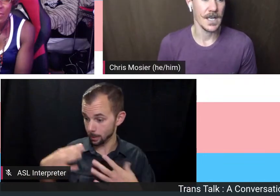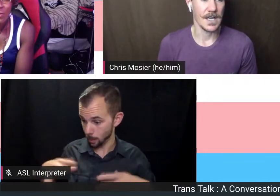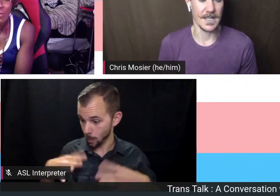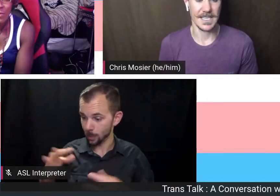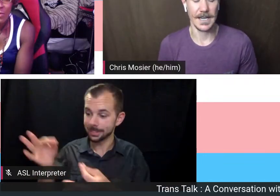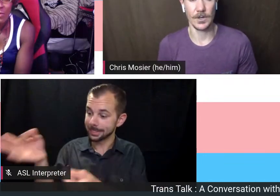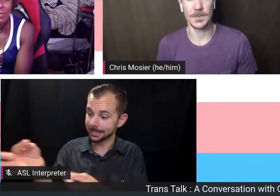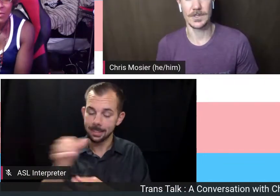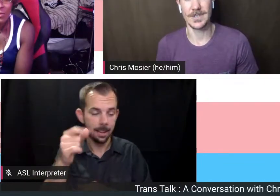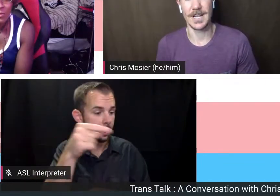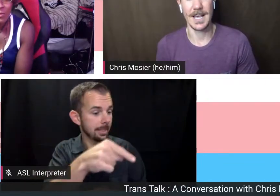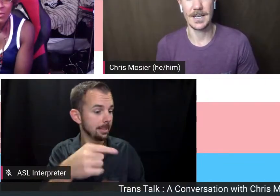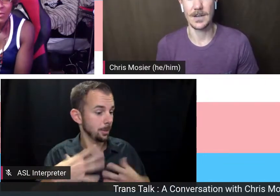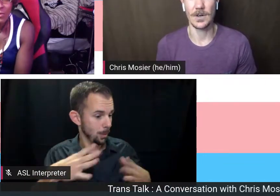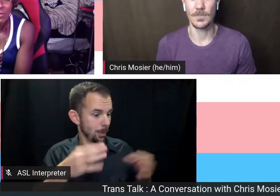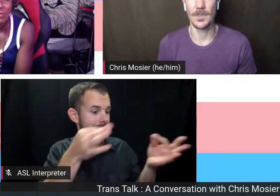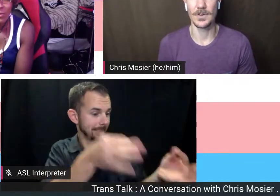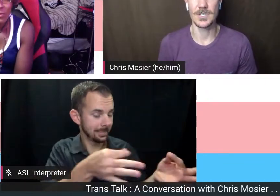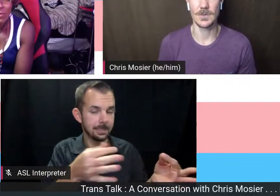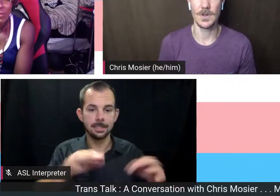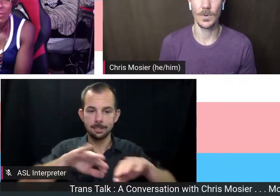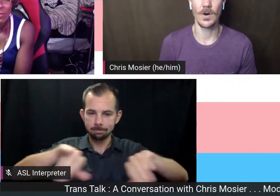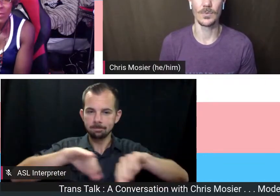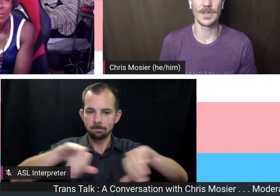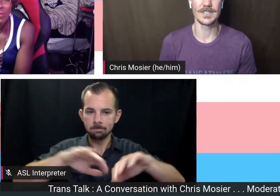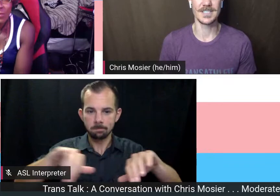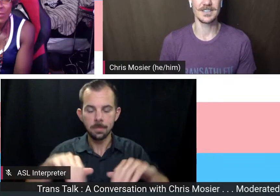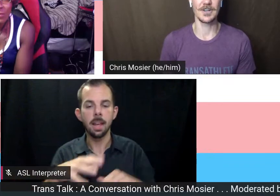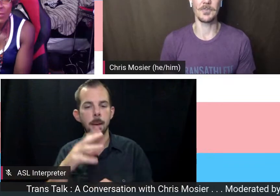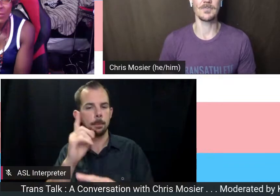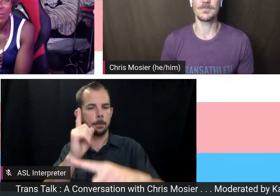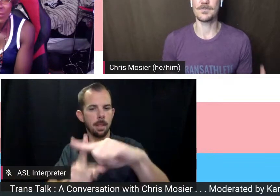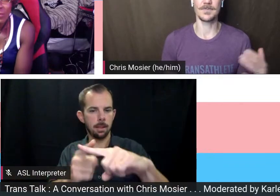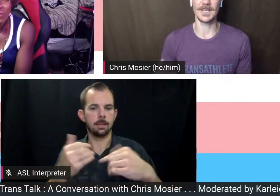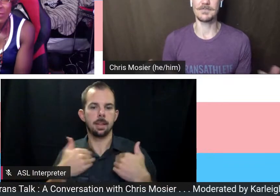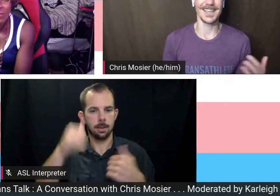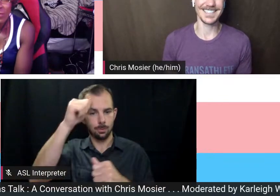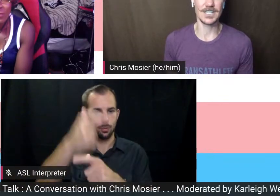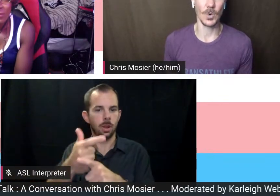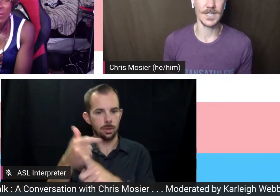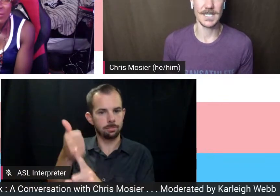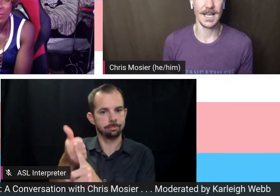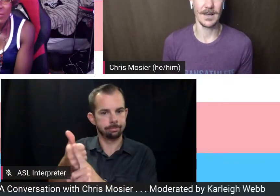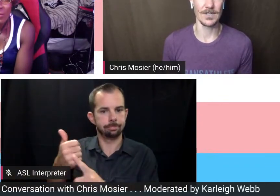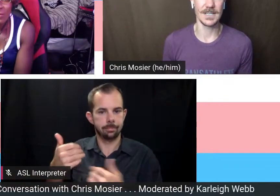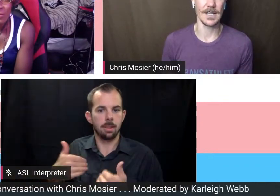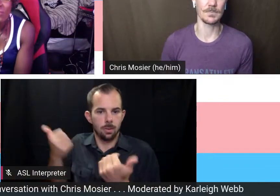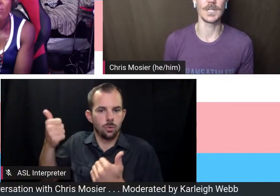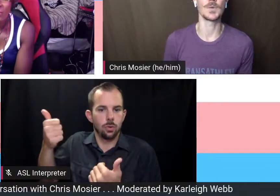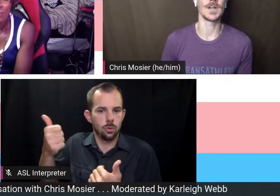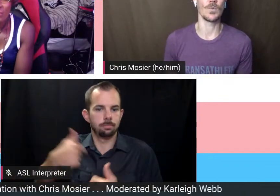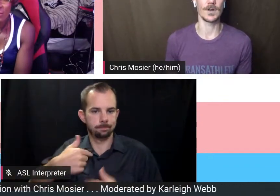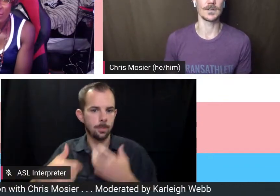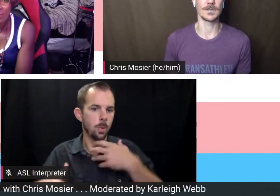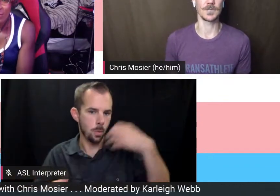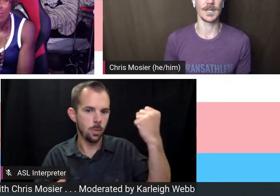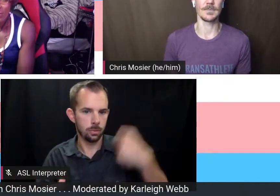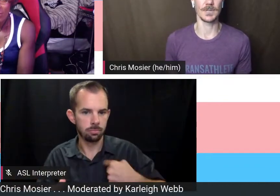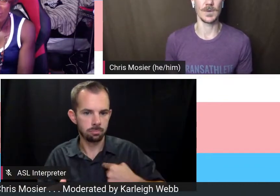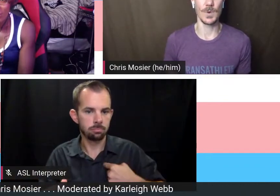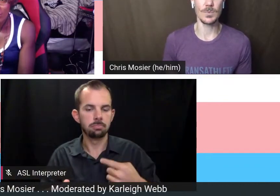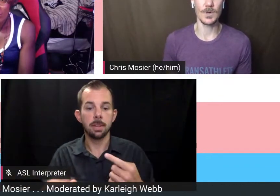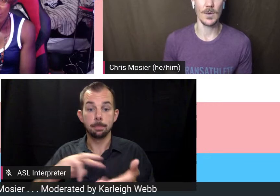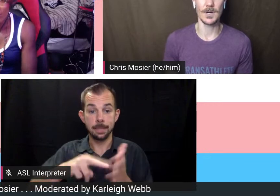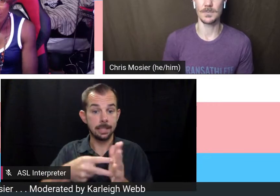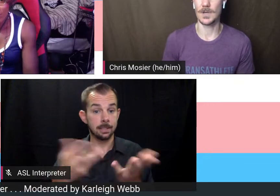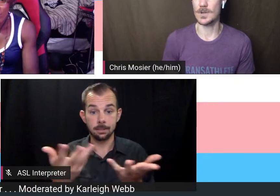understanding. And I think it helped also that I had a younger brother. So there were always, like mixed toys in the house, and I could play what I wanted to play